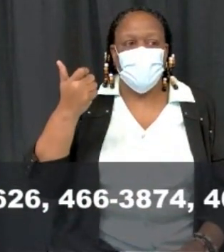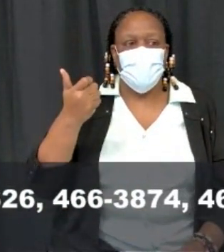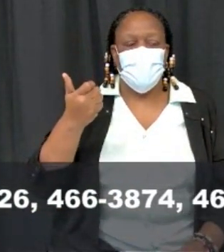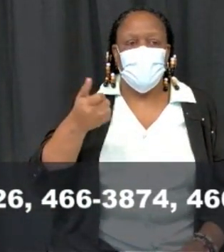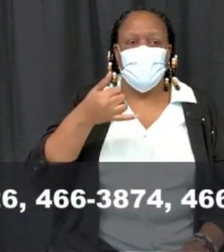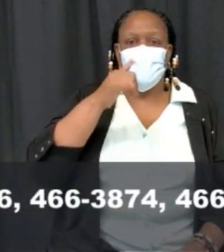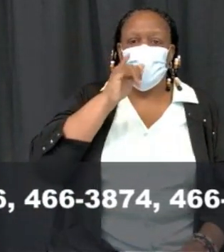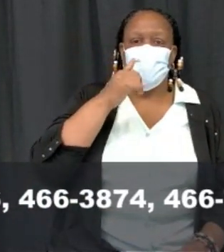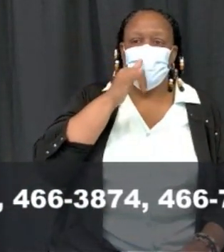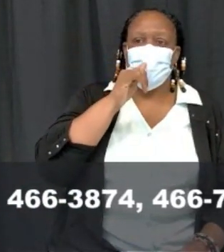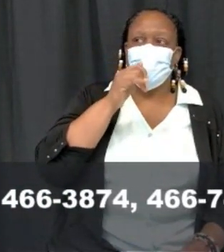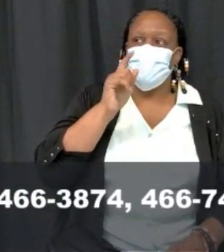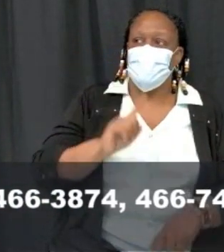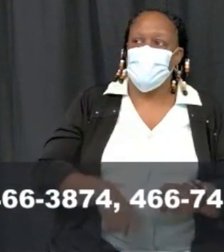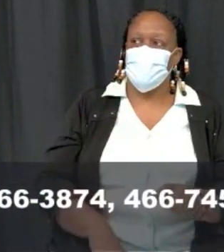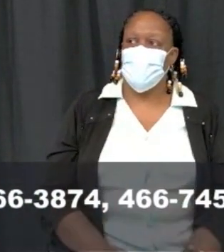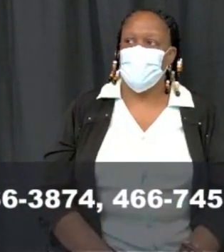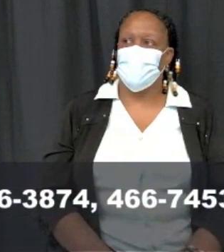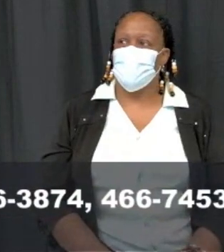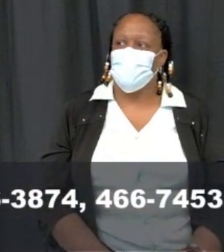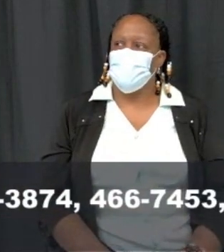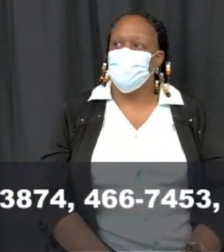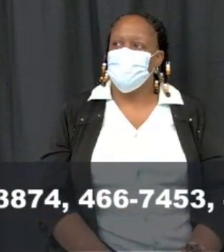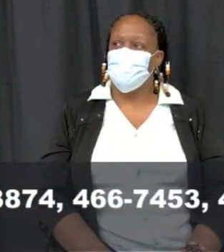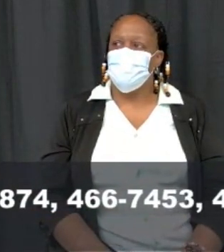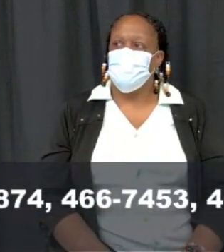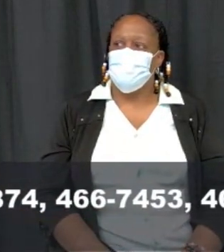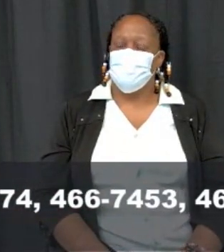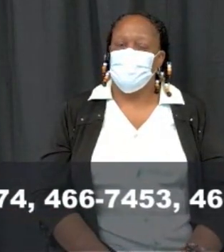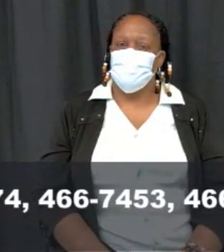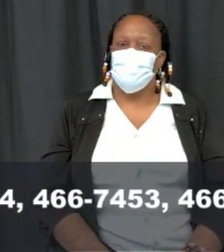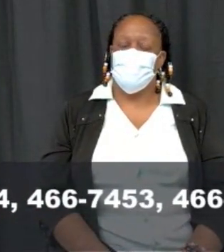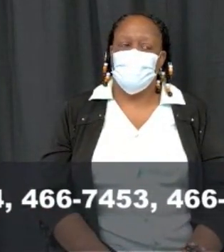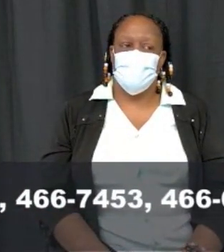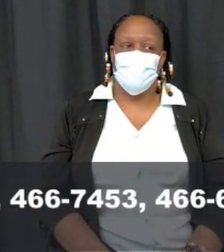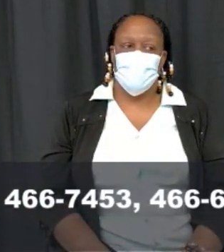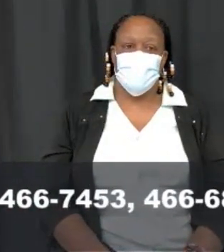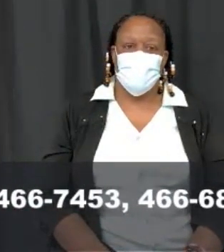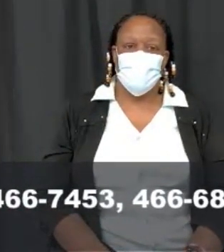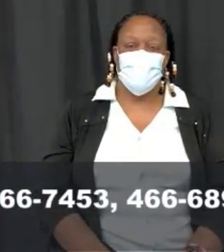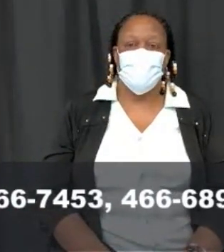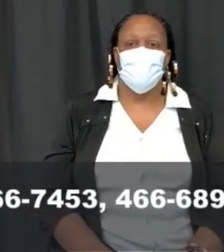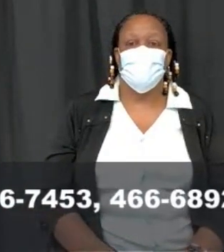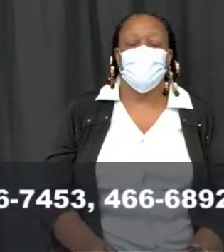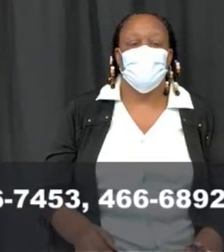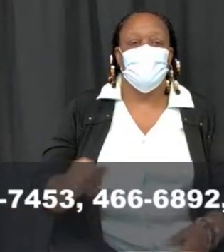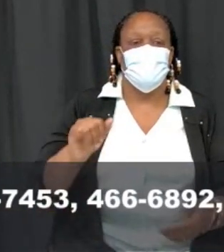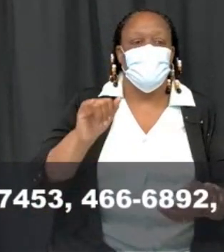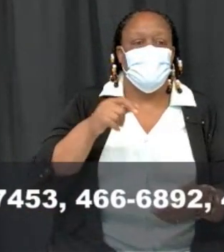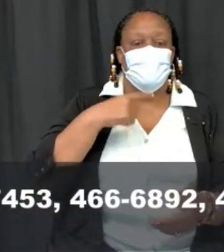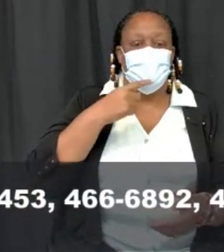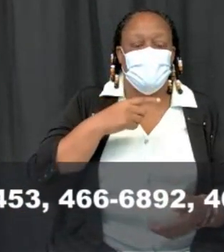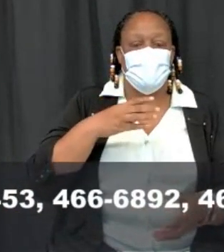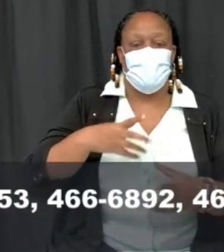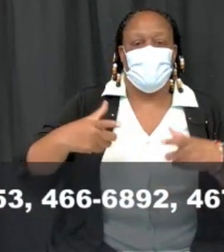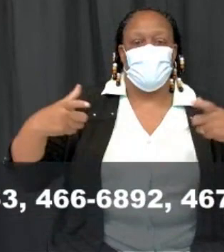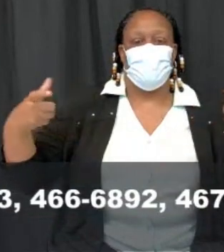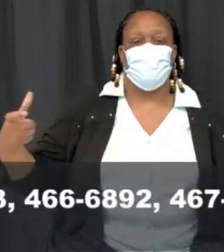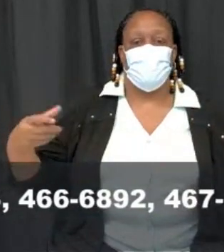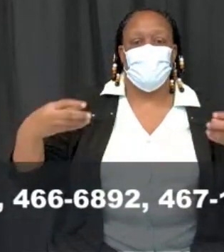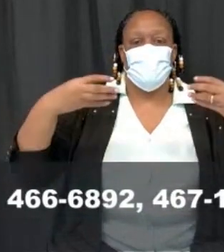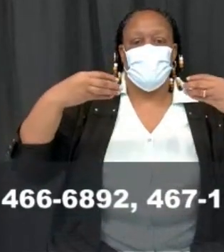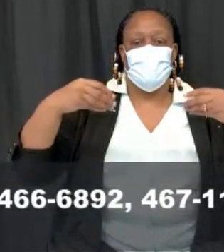businesses, while the big supermarkets are allowed to sell alcohol. Again, this is not so. The